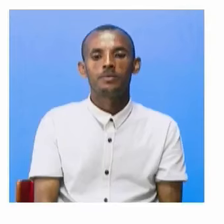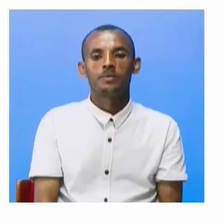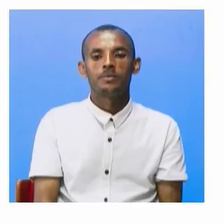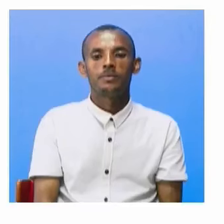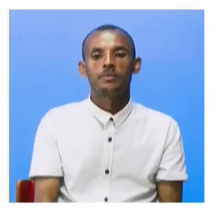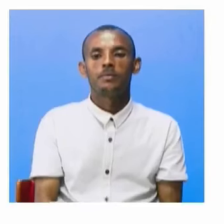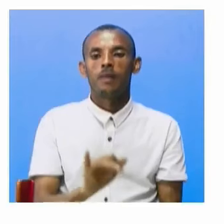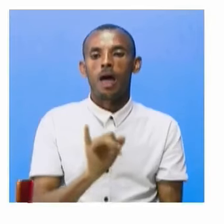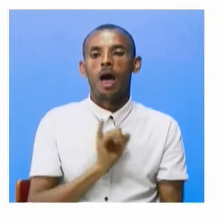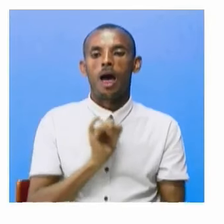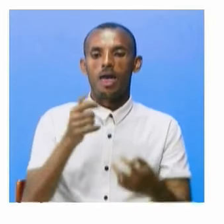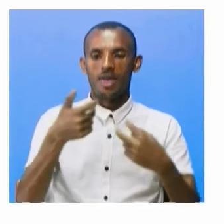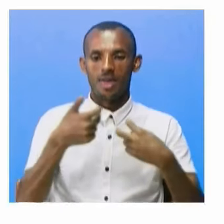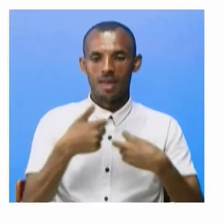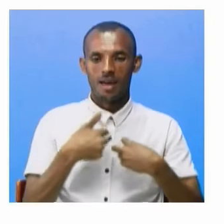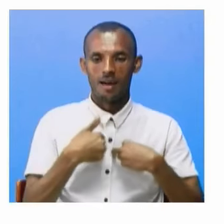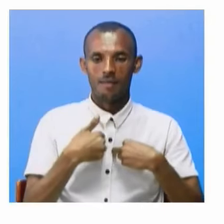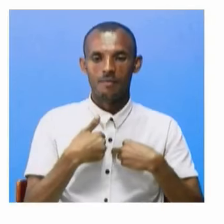I